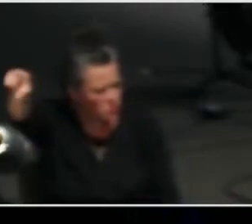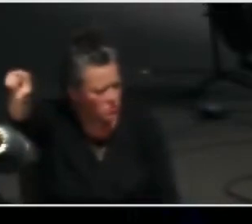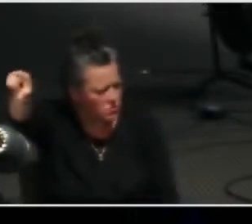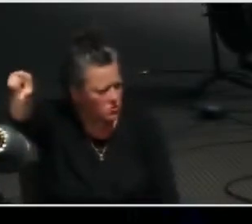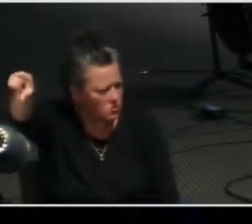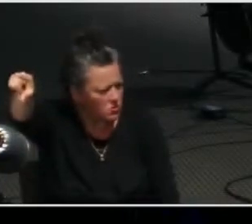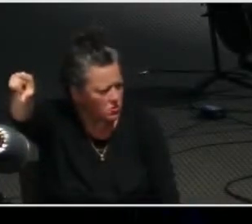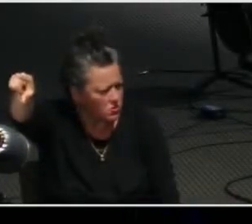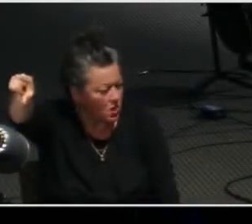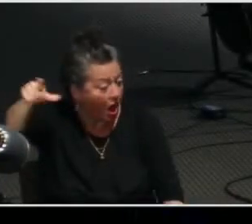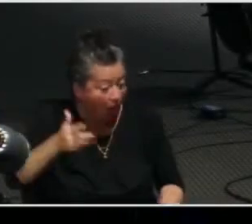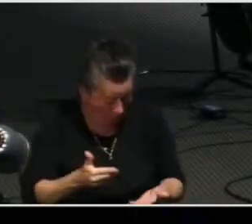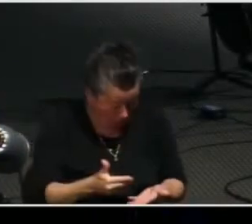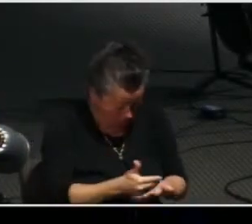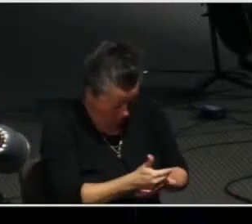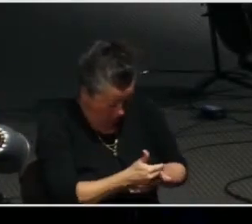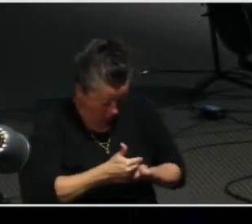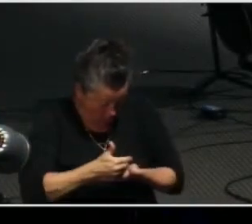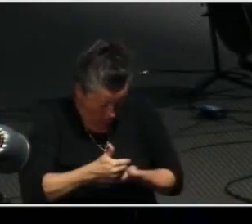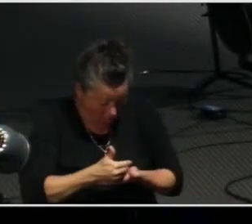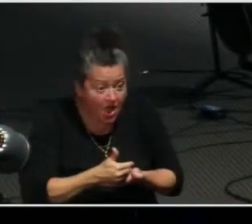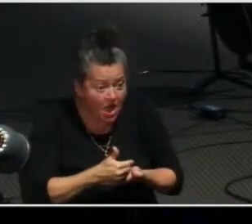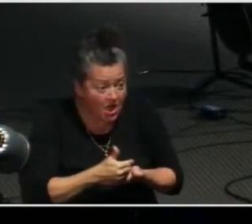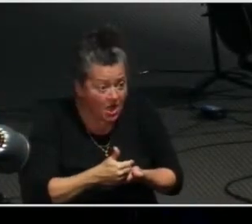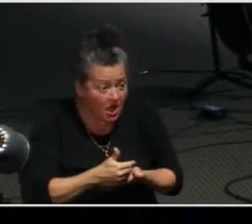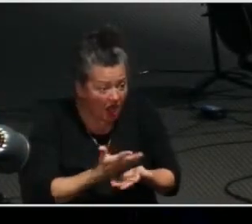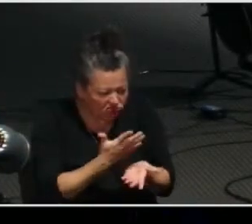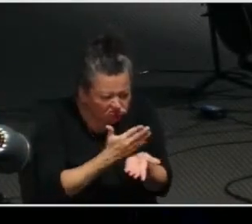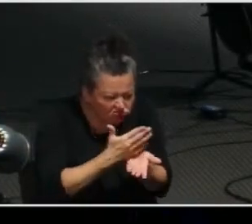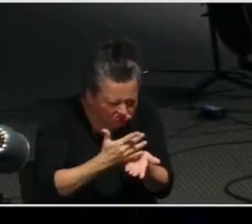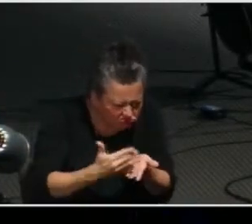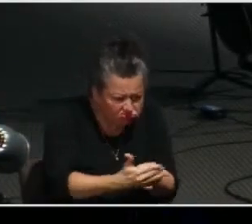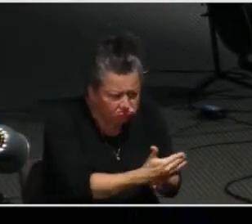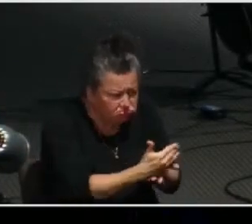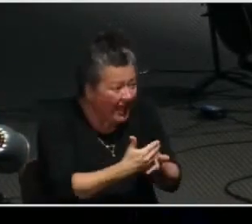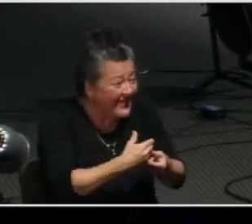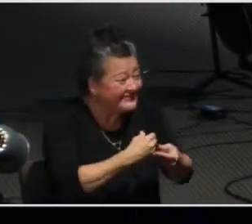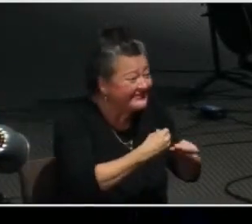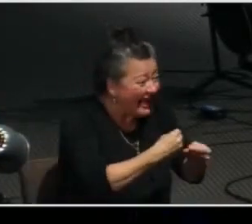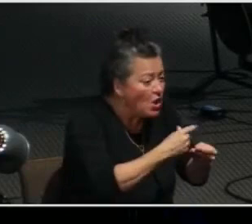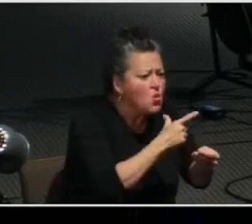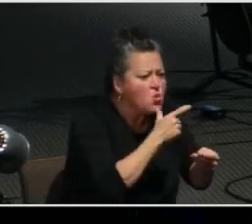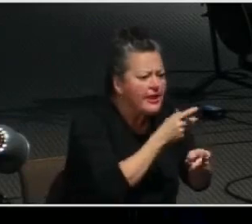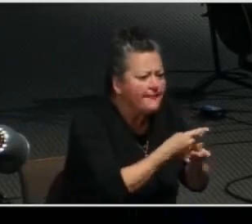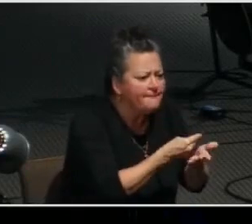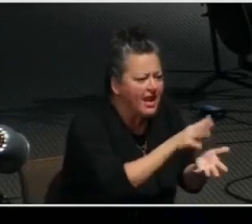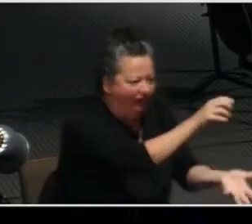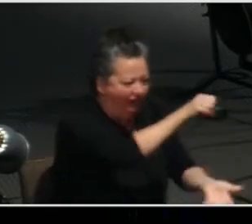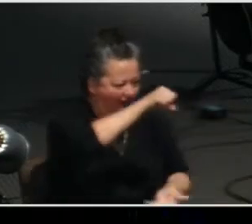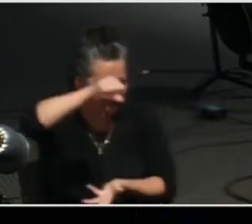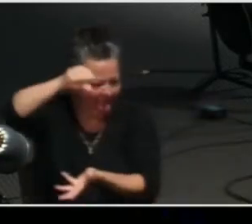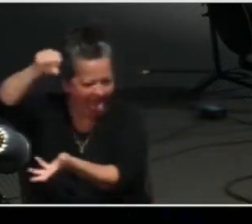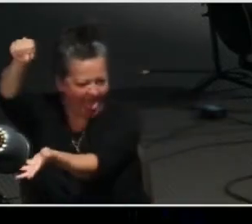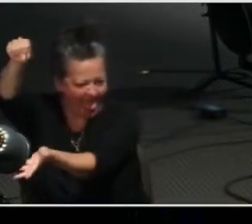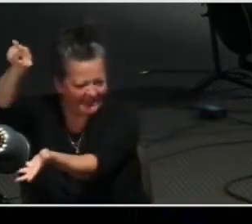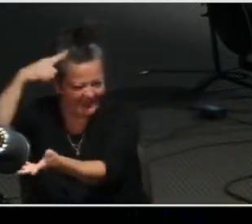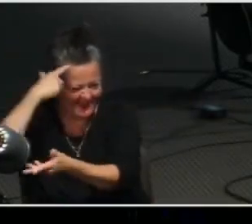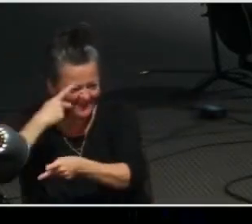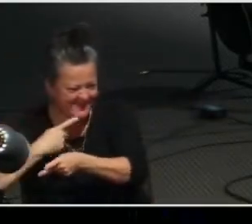profits go to the landowner, and he cheats you out of fair wages. And that's the situation that